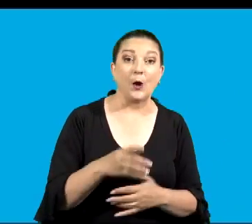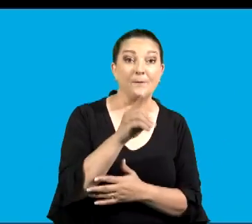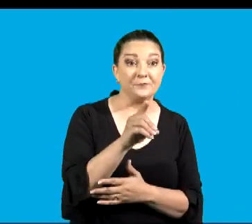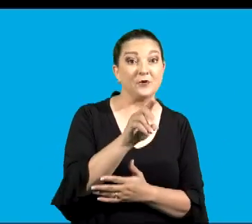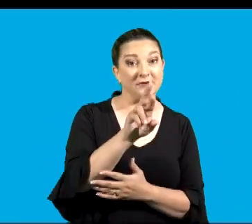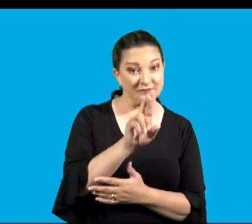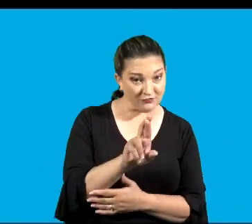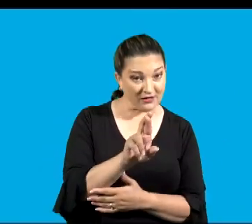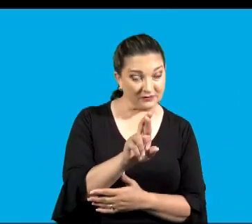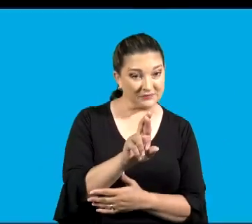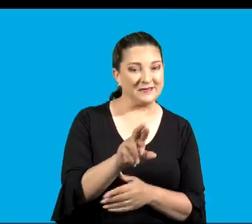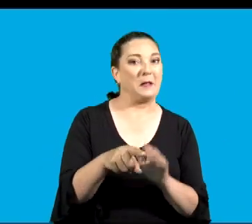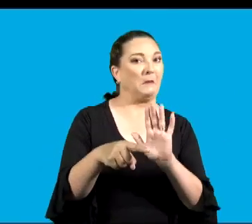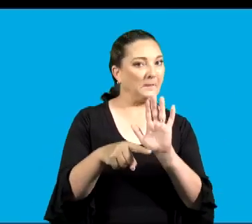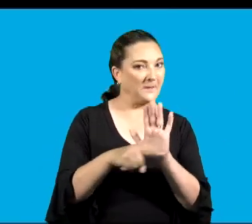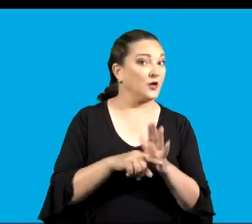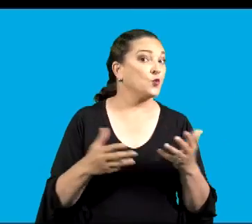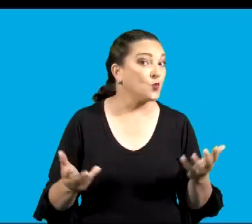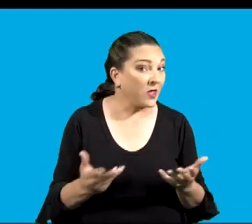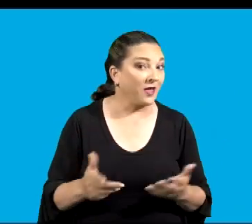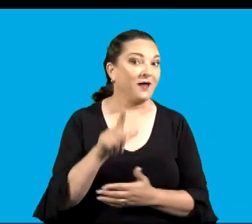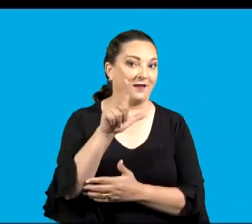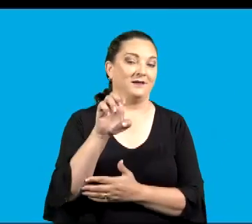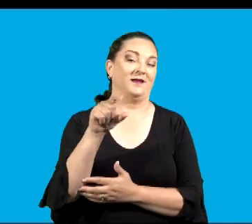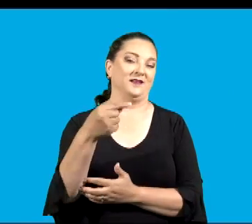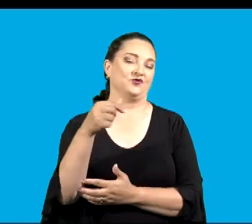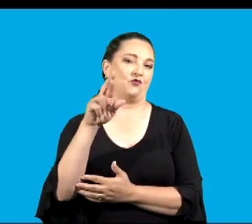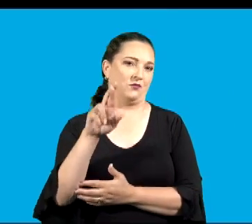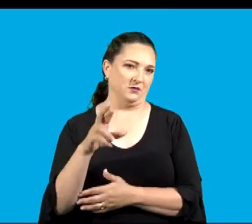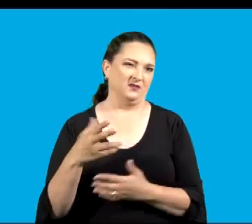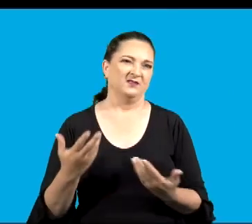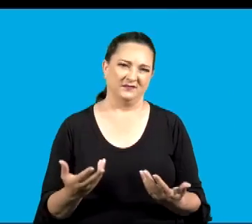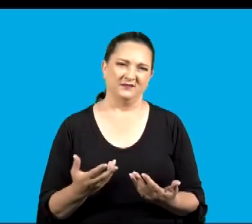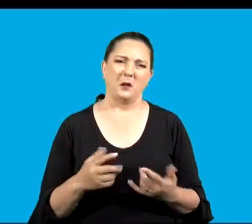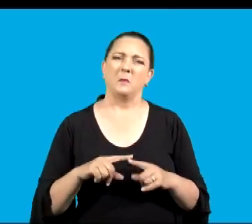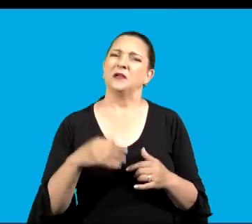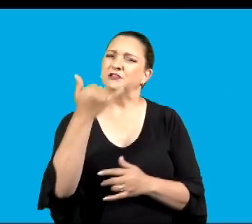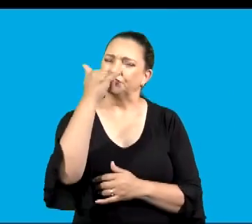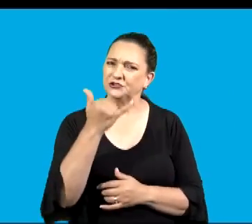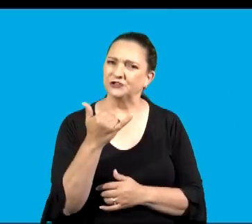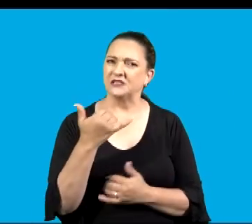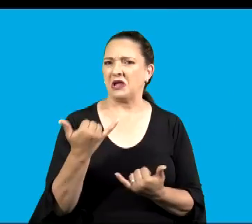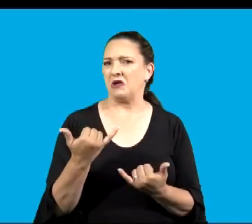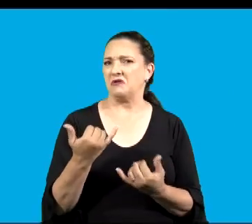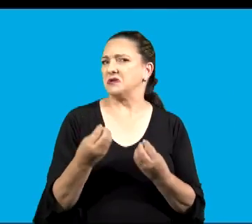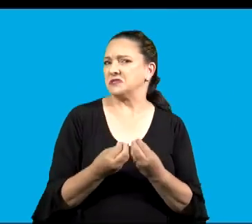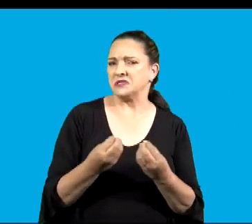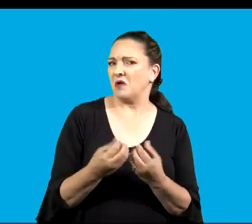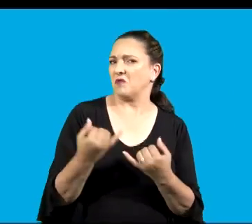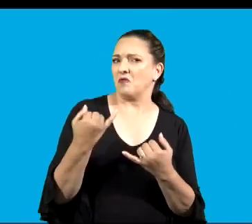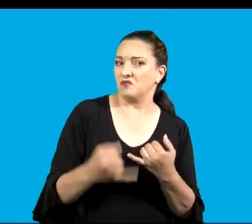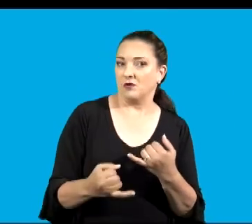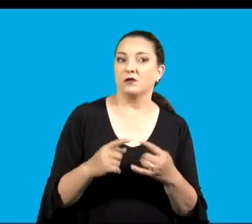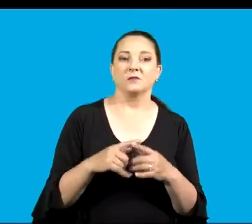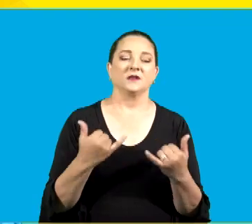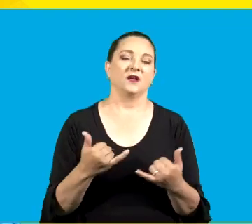in the ledger. Okay. And then you will also be able to check if there's any amount that was incorrectly